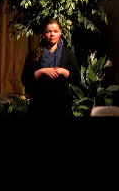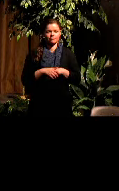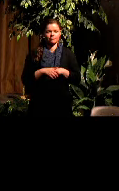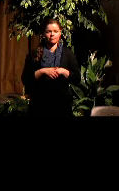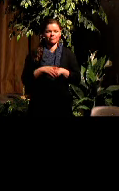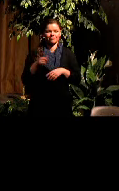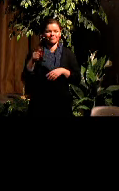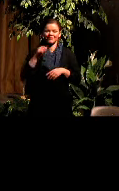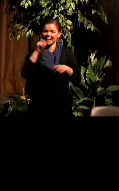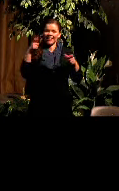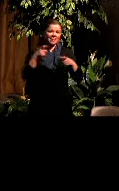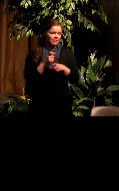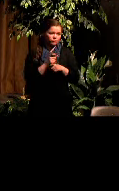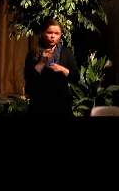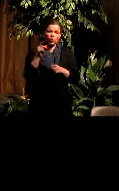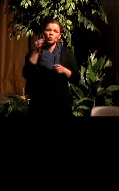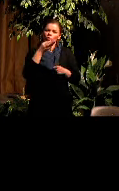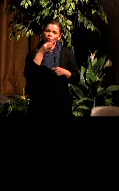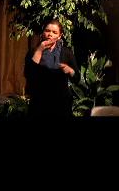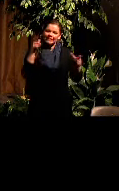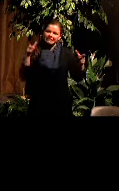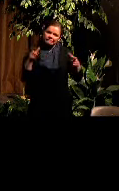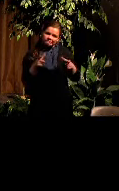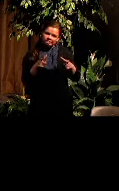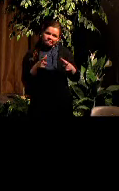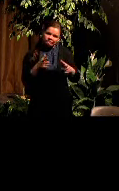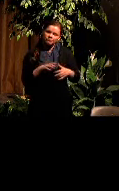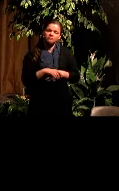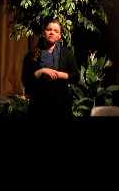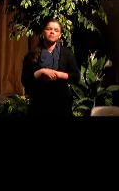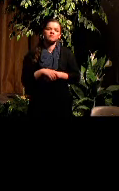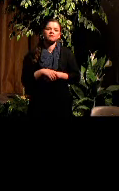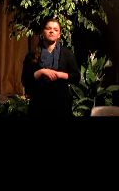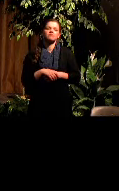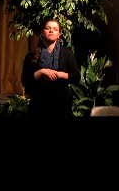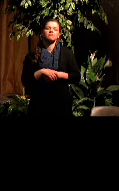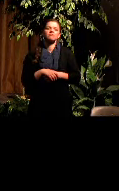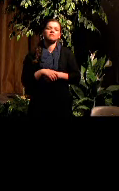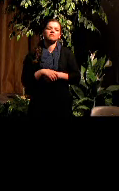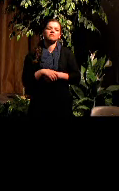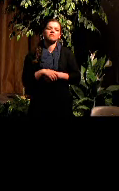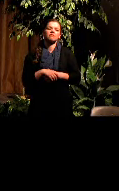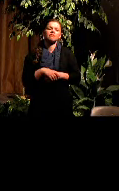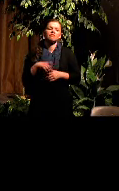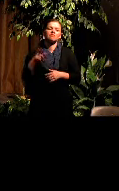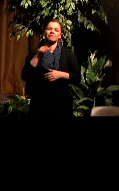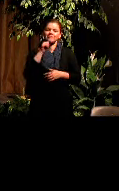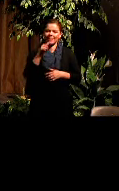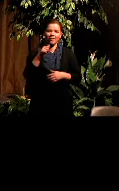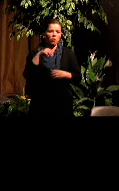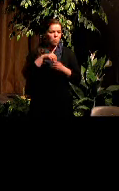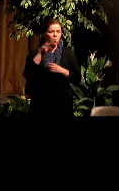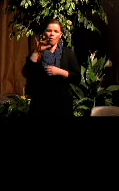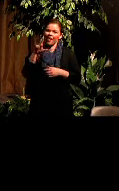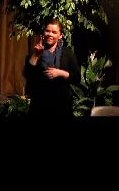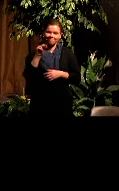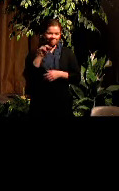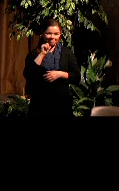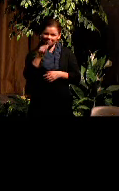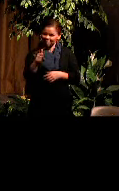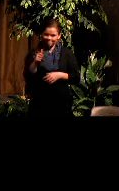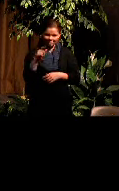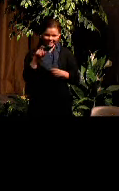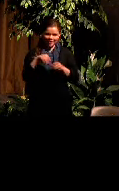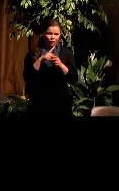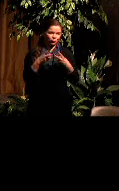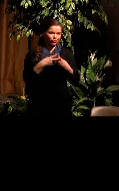there, but it's probably not actually occurring in the wild anymore. There's probably no more ivory-billed woodpeckers out there